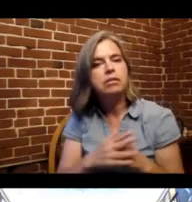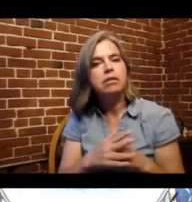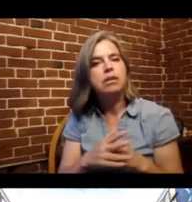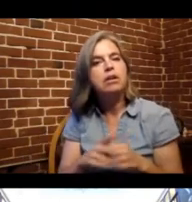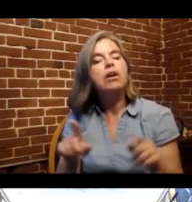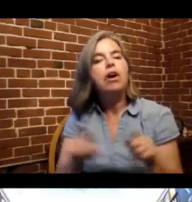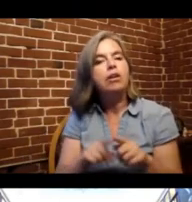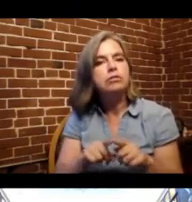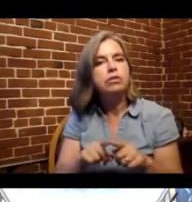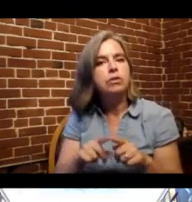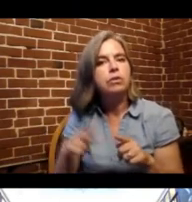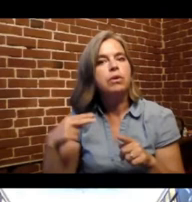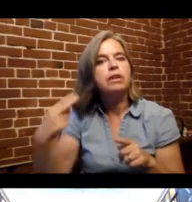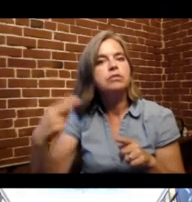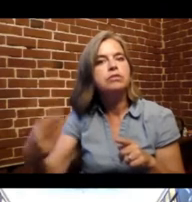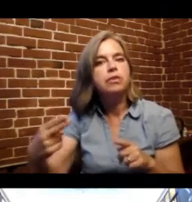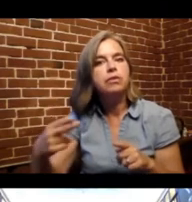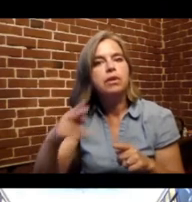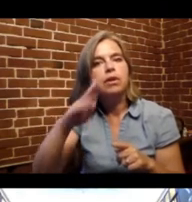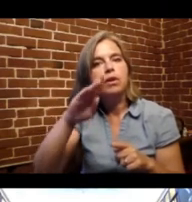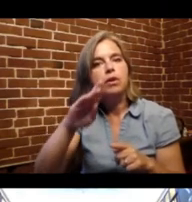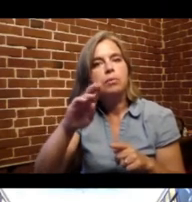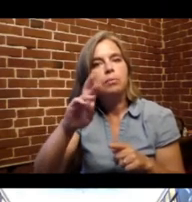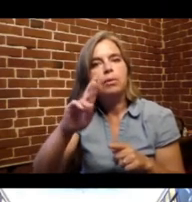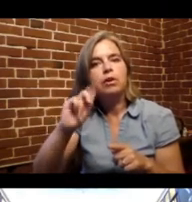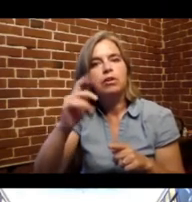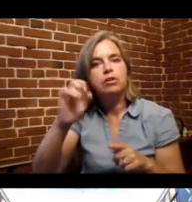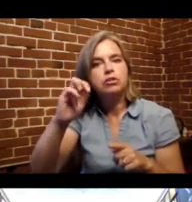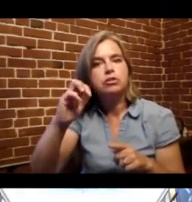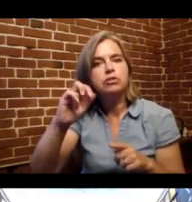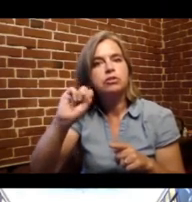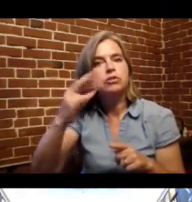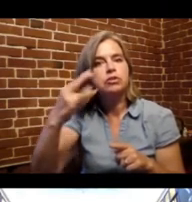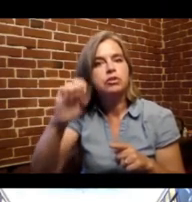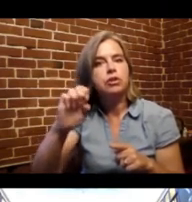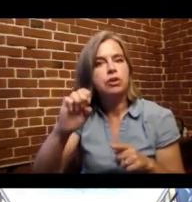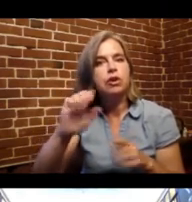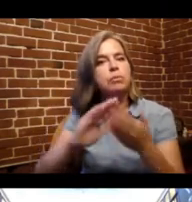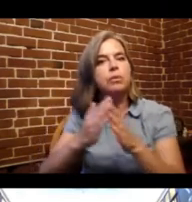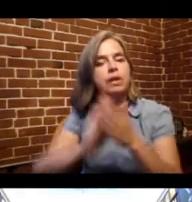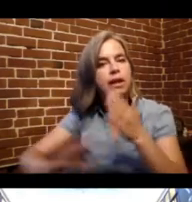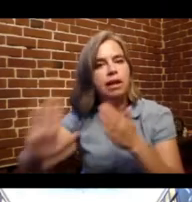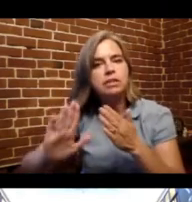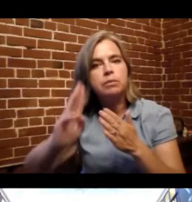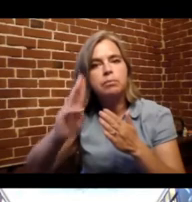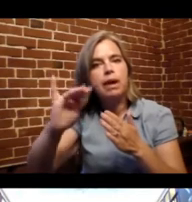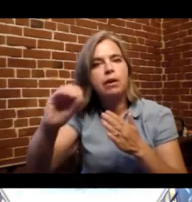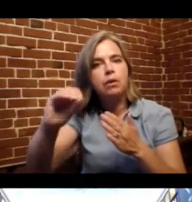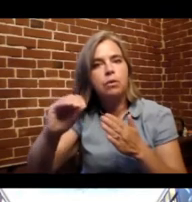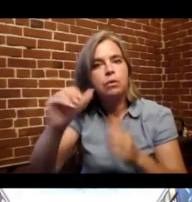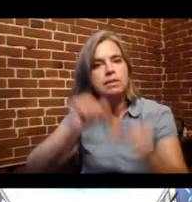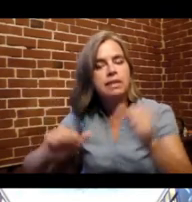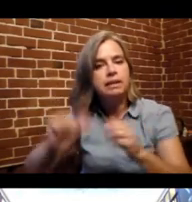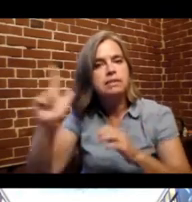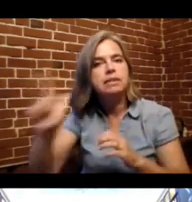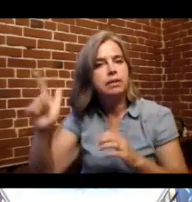that from the Berkshire Community College Bioscience Image Library. And so those